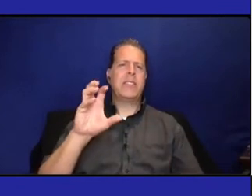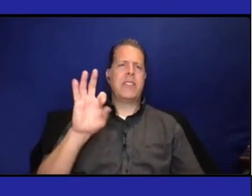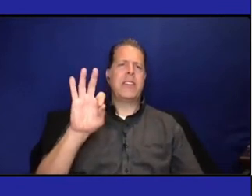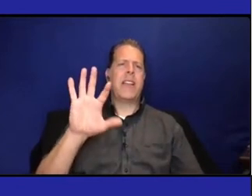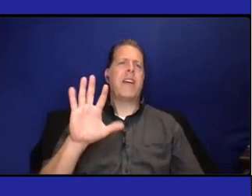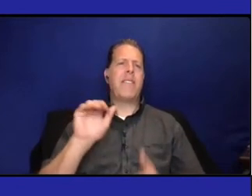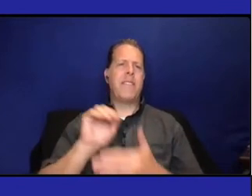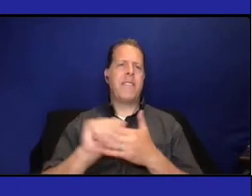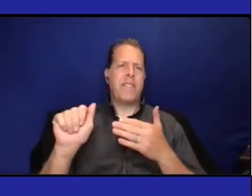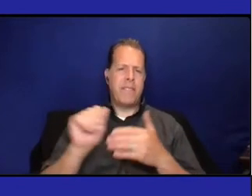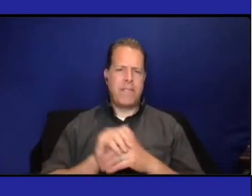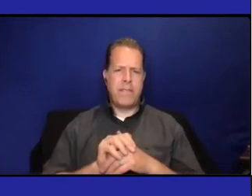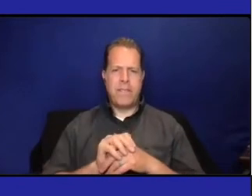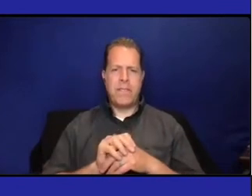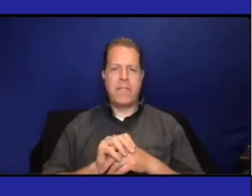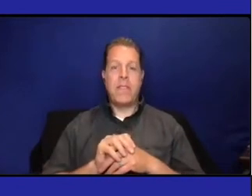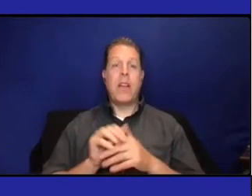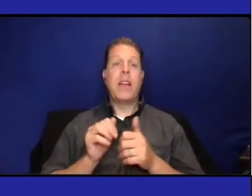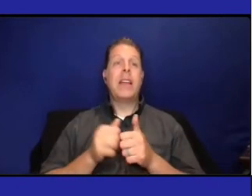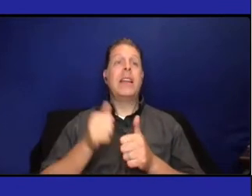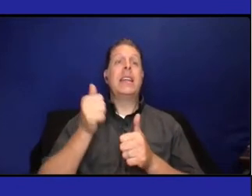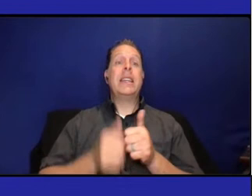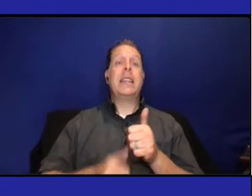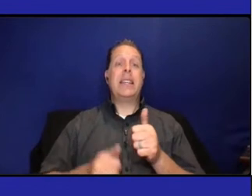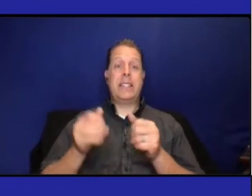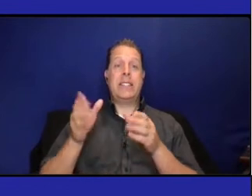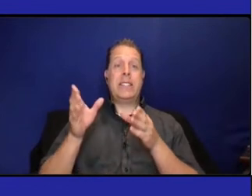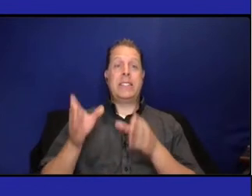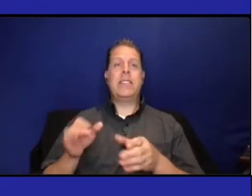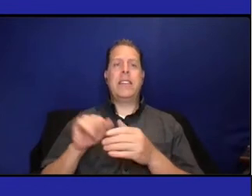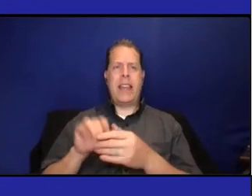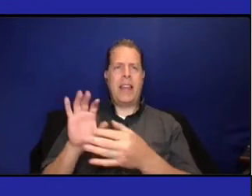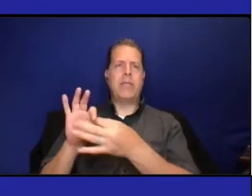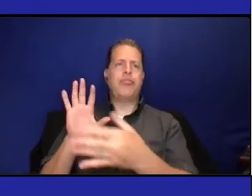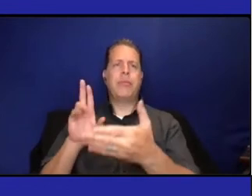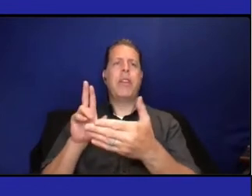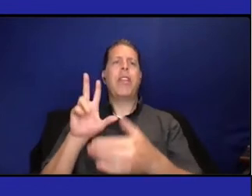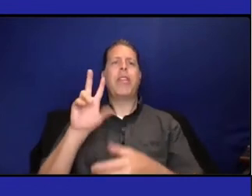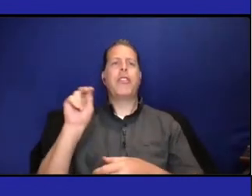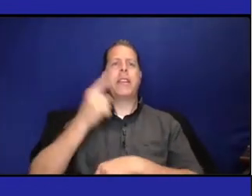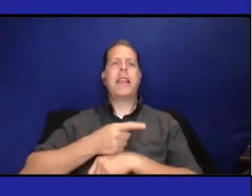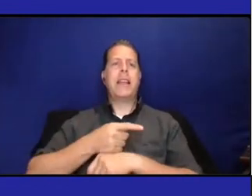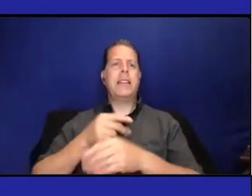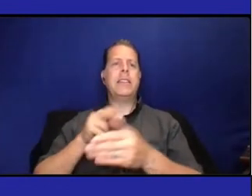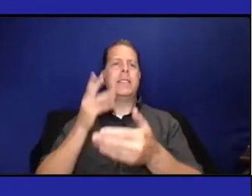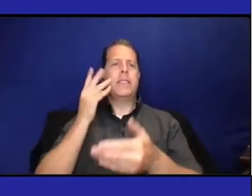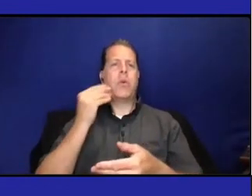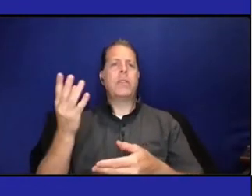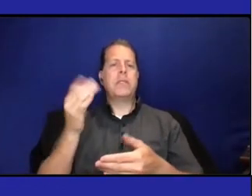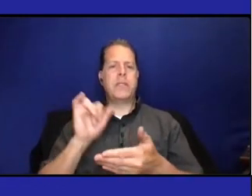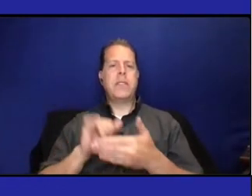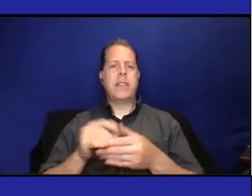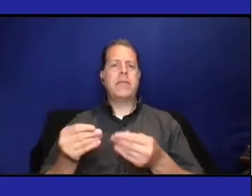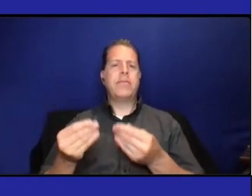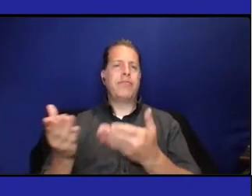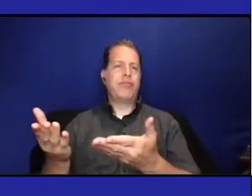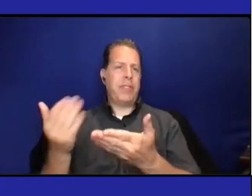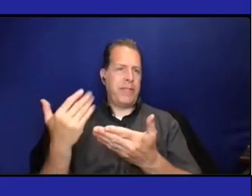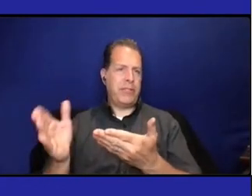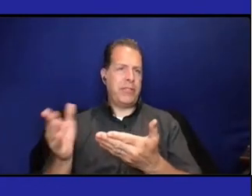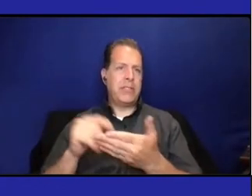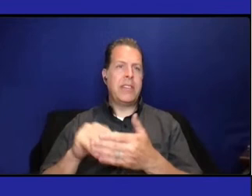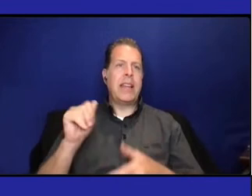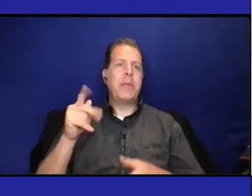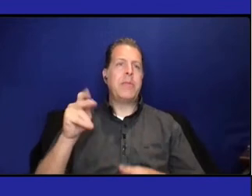$33,695, with each party having the right to terminate on 30 days notice without cost. And this was presented to the Capital Committee on April